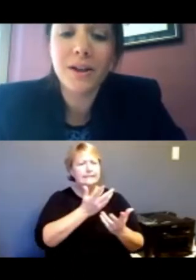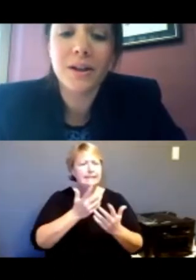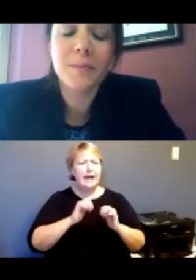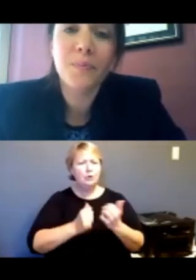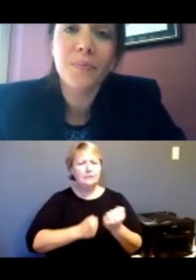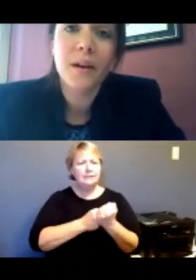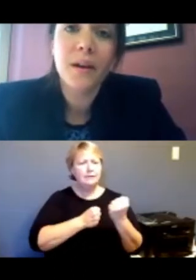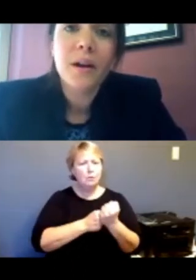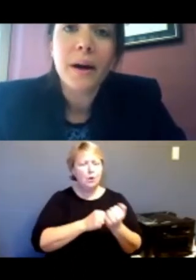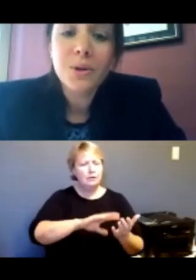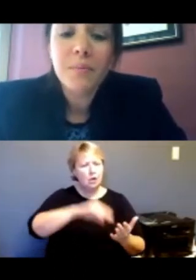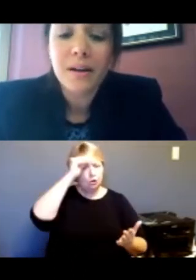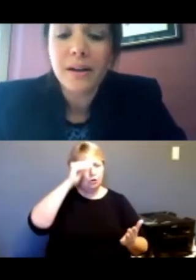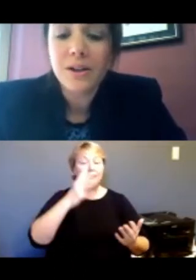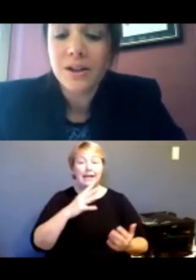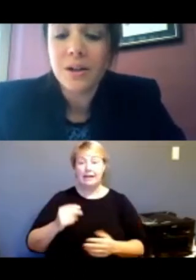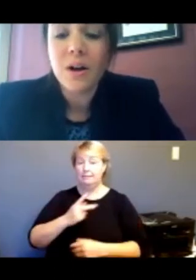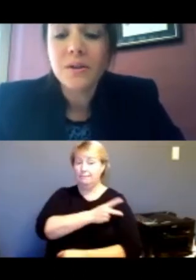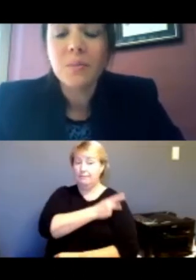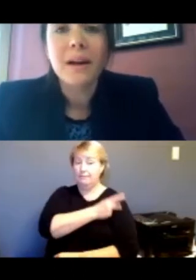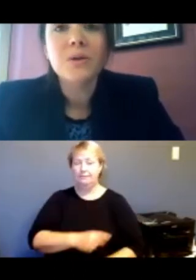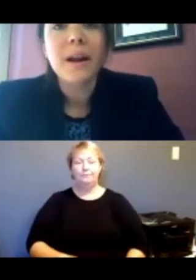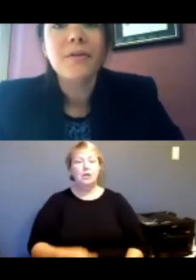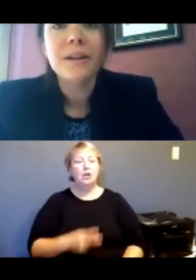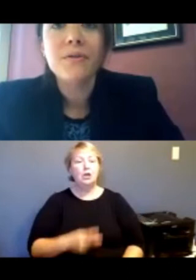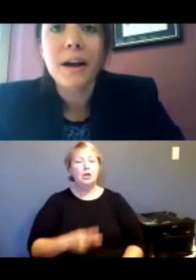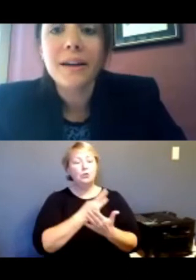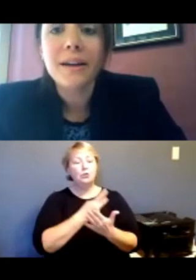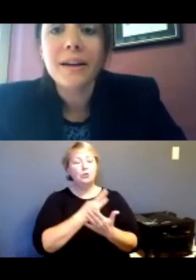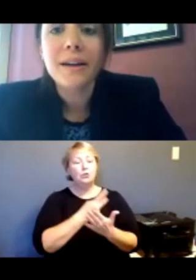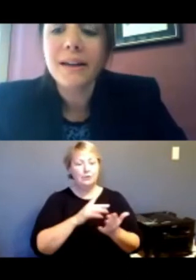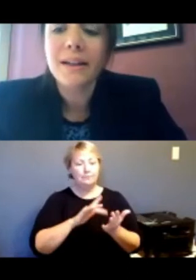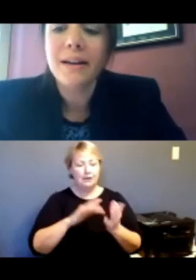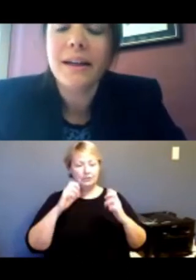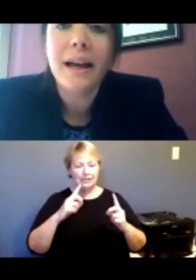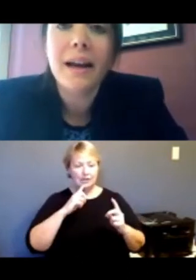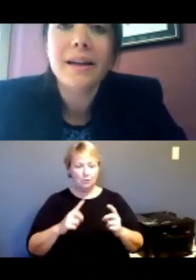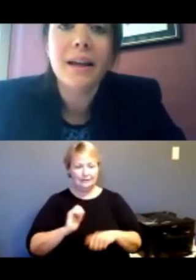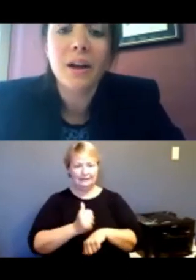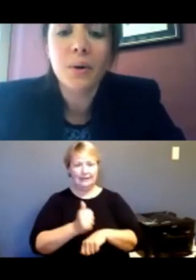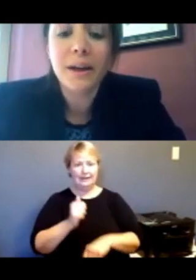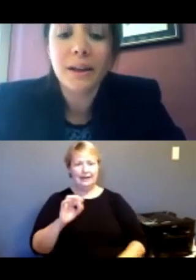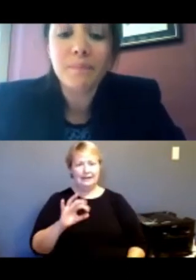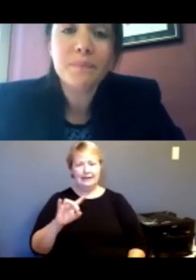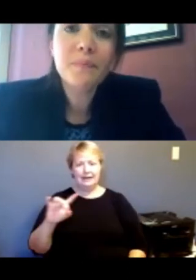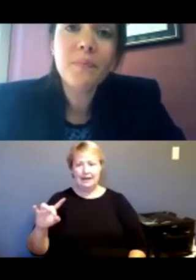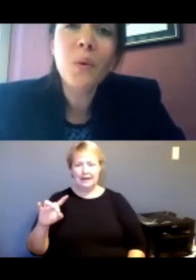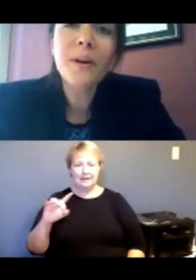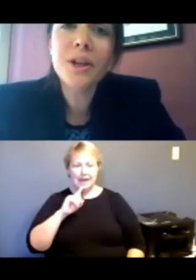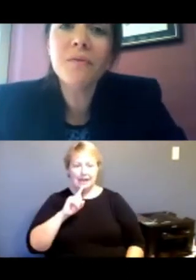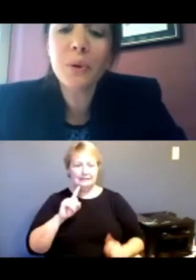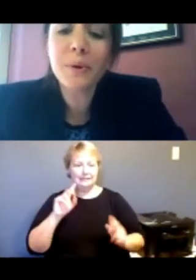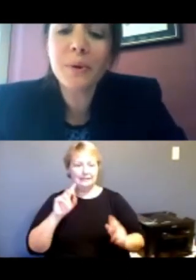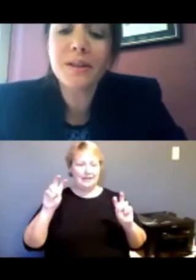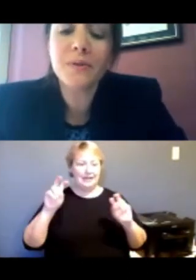their patients. Graduate medical education was also managed what Hafferty defined in 1998 as the hidden curriculum,